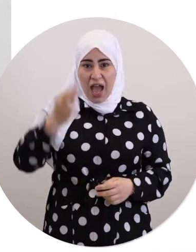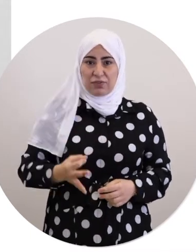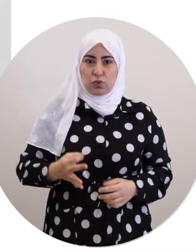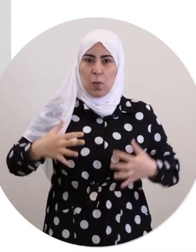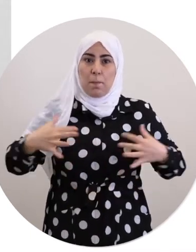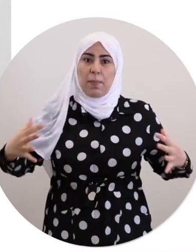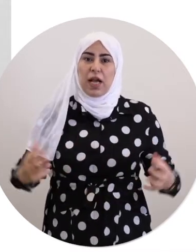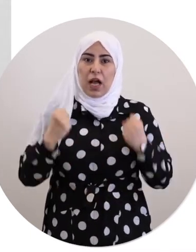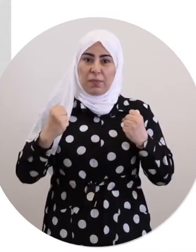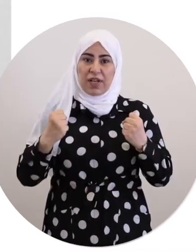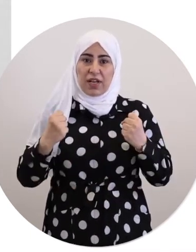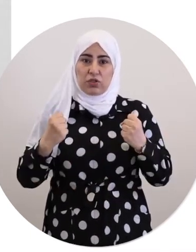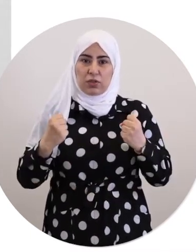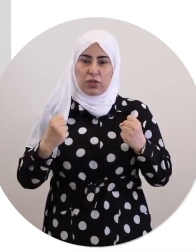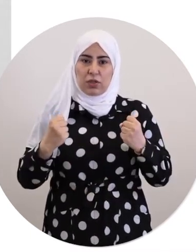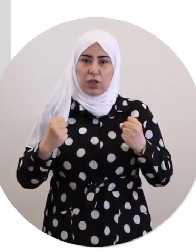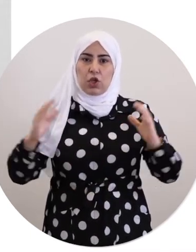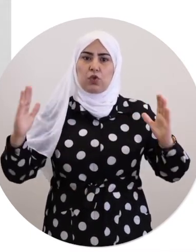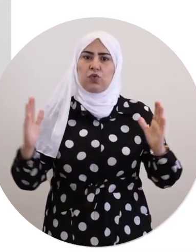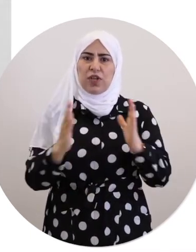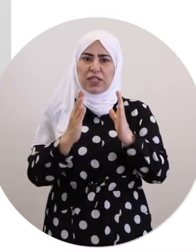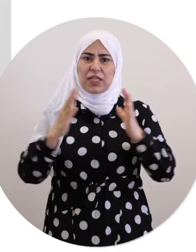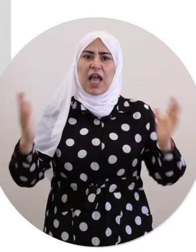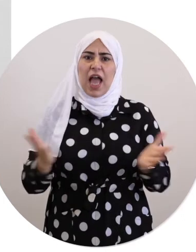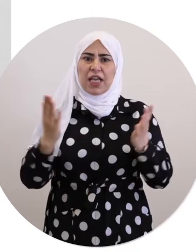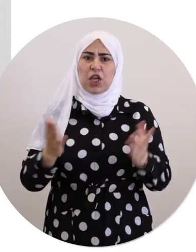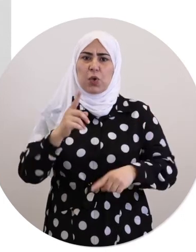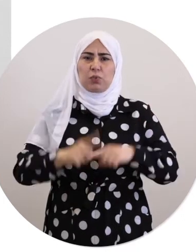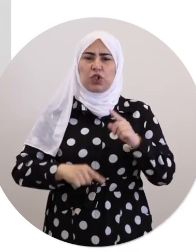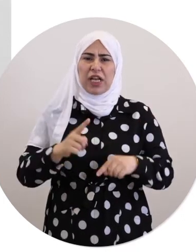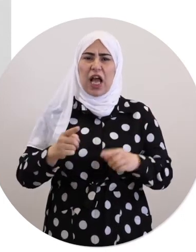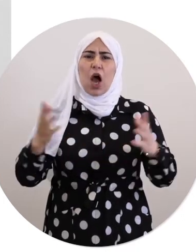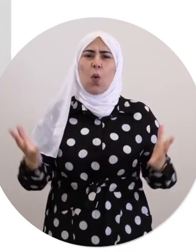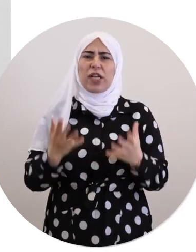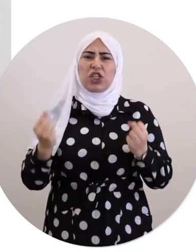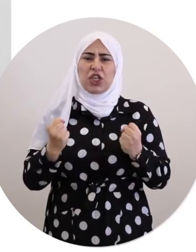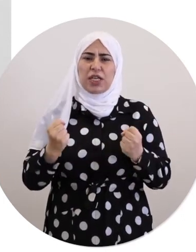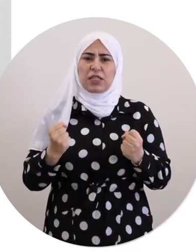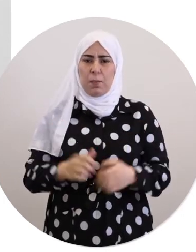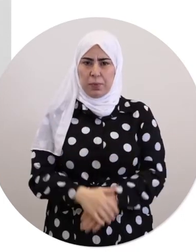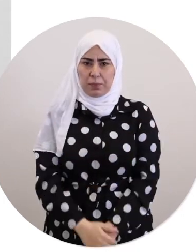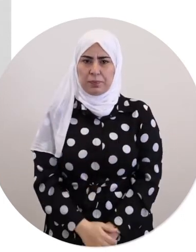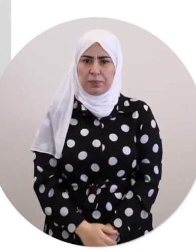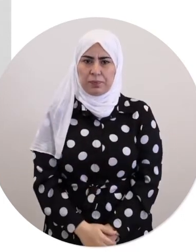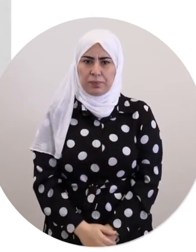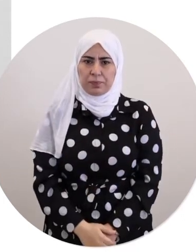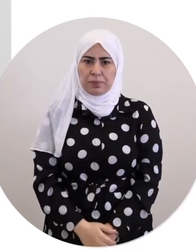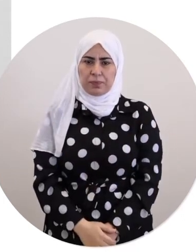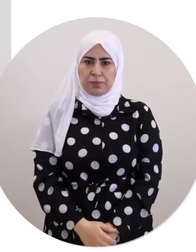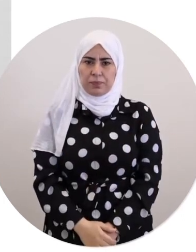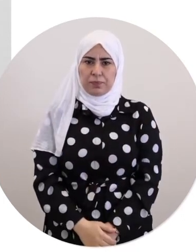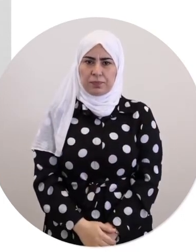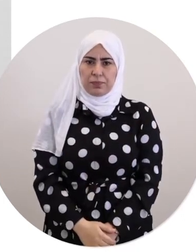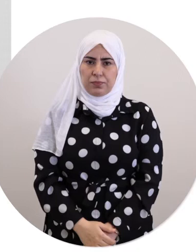deal with the situation. You have the sentence here for you on the screen, so try to use it in your own way.